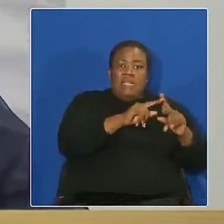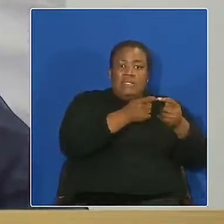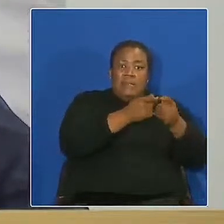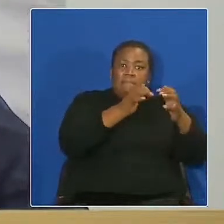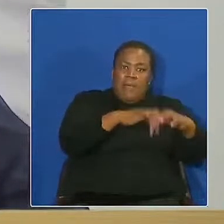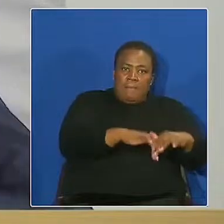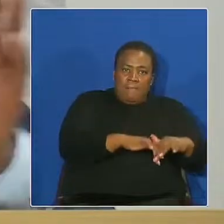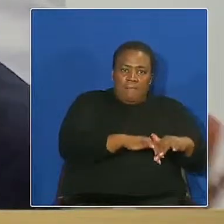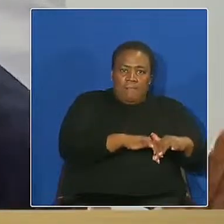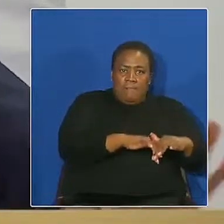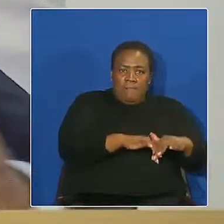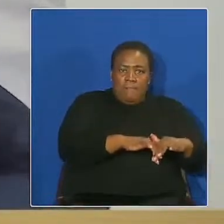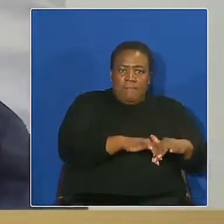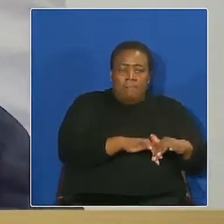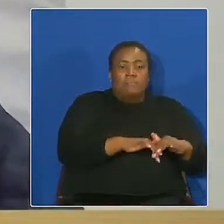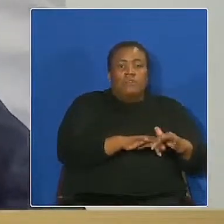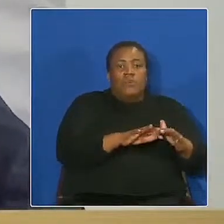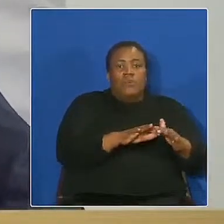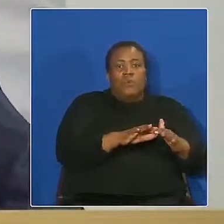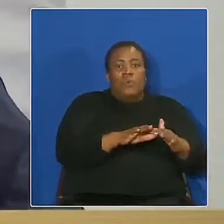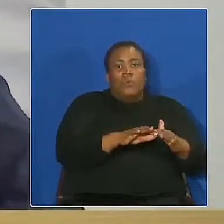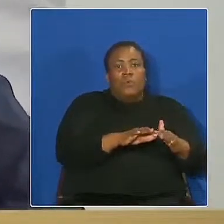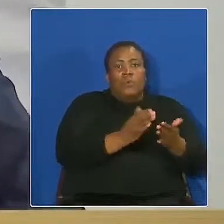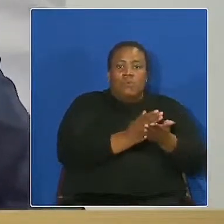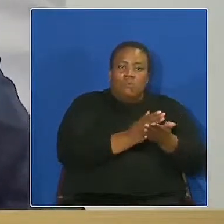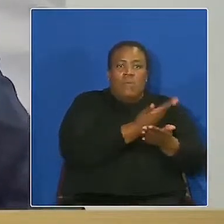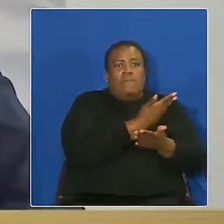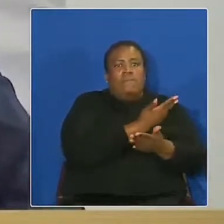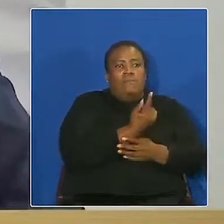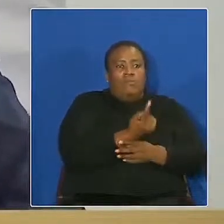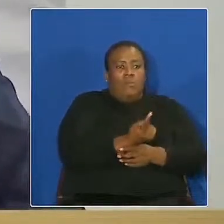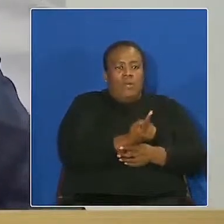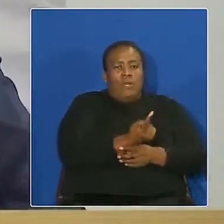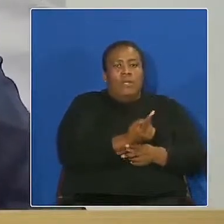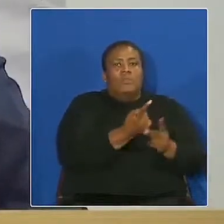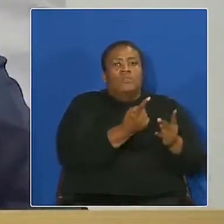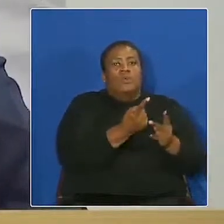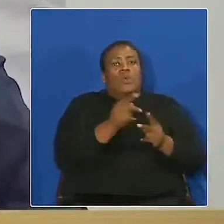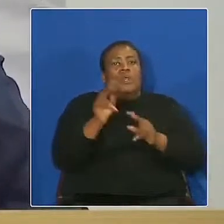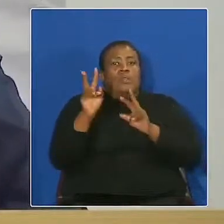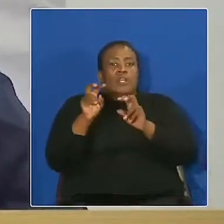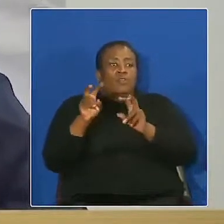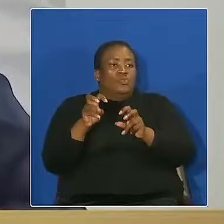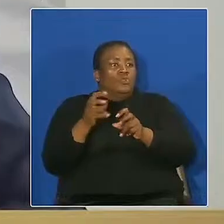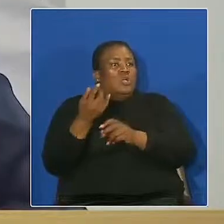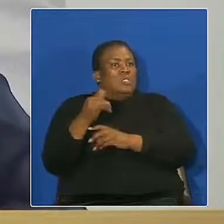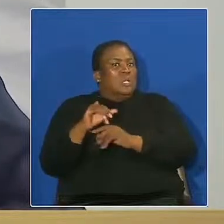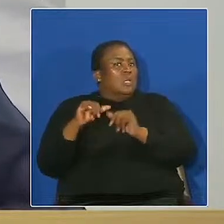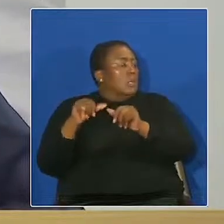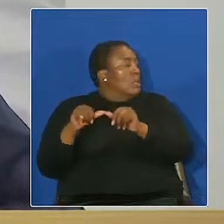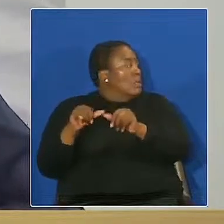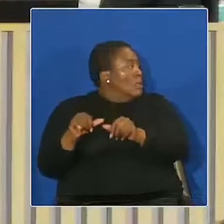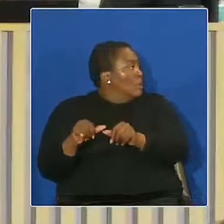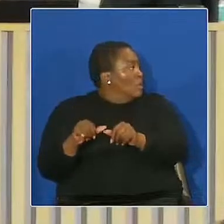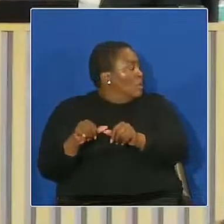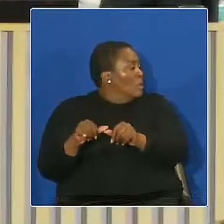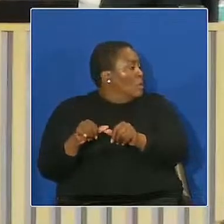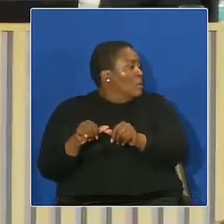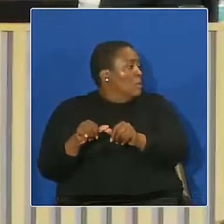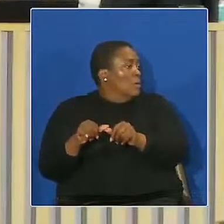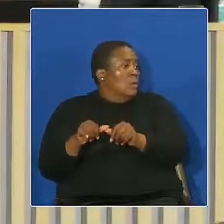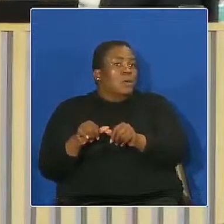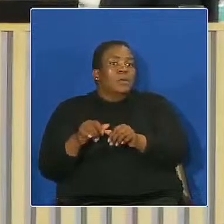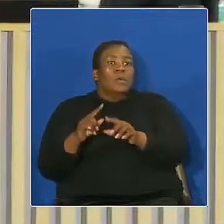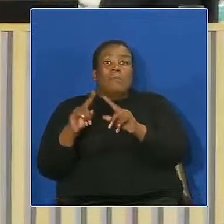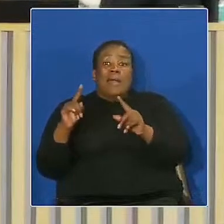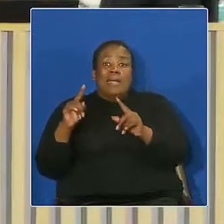task team was issued, so -1. Then the issue that was still ongoing. Although, of course, the target